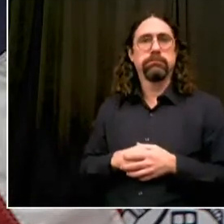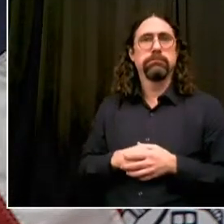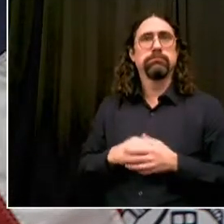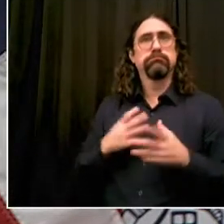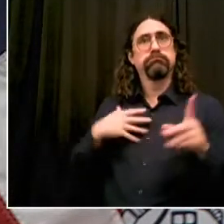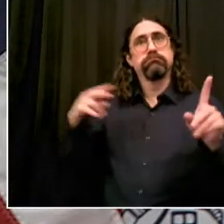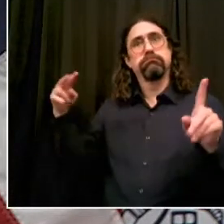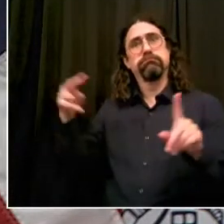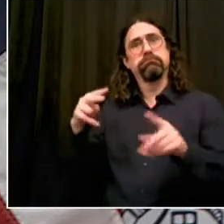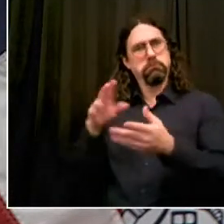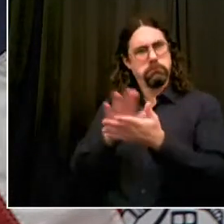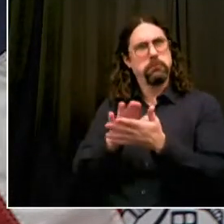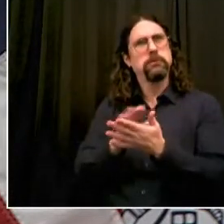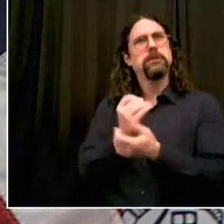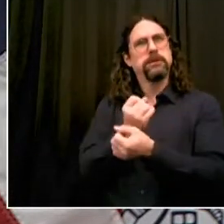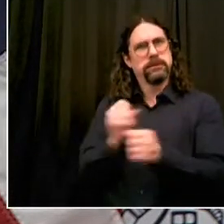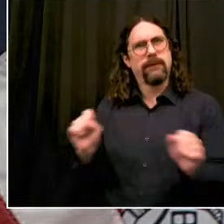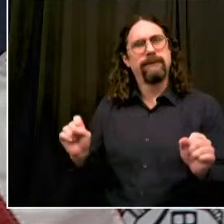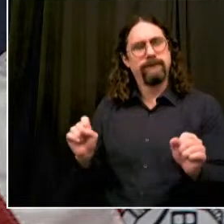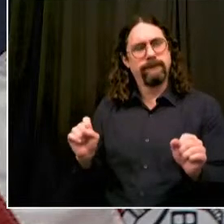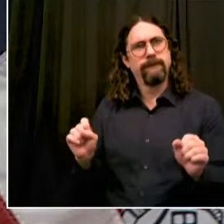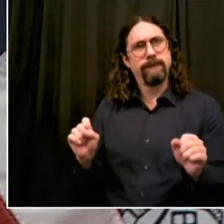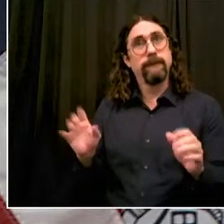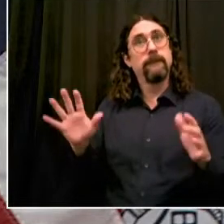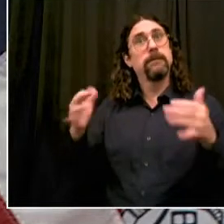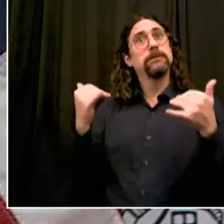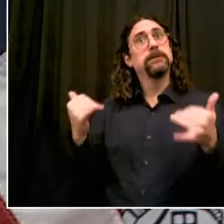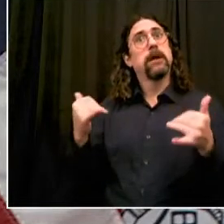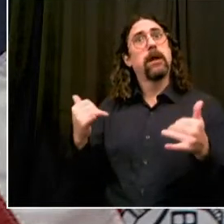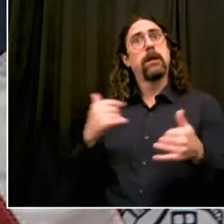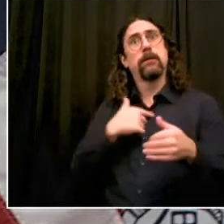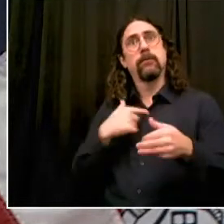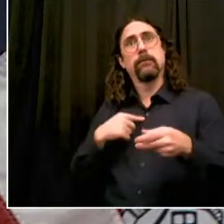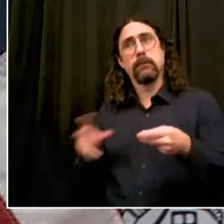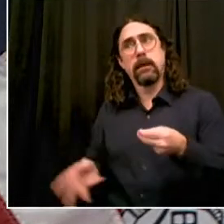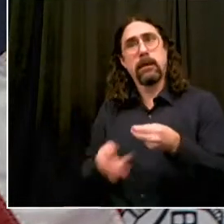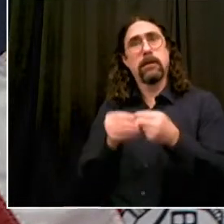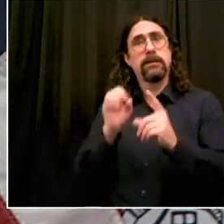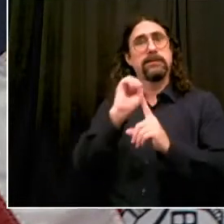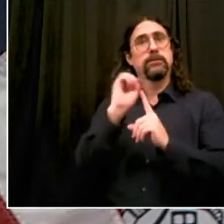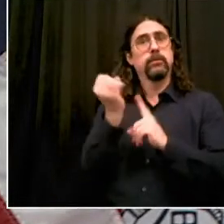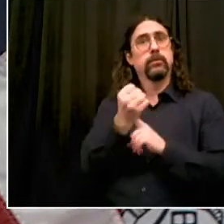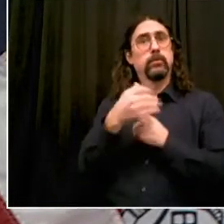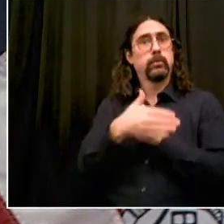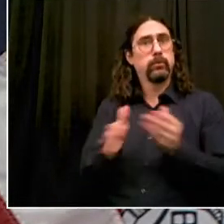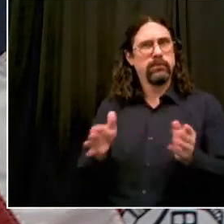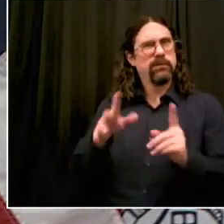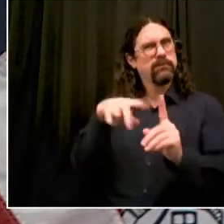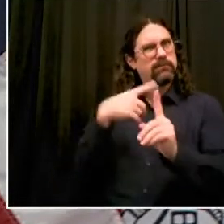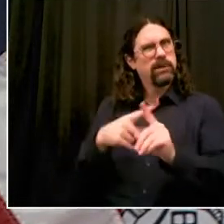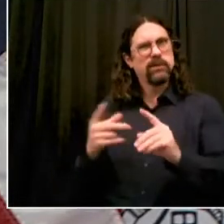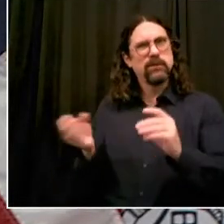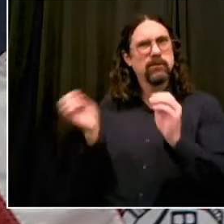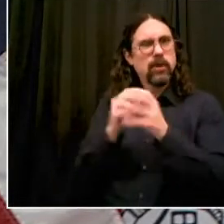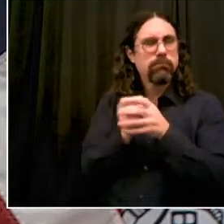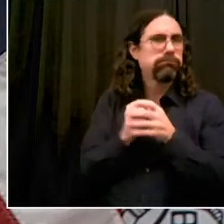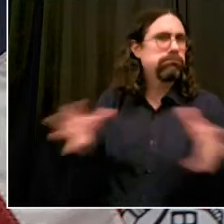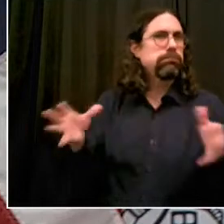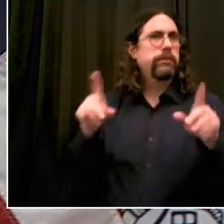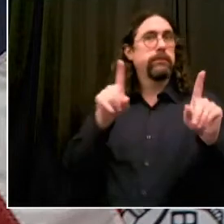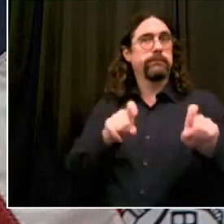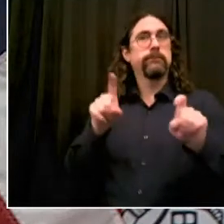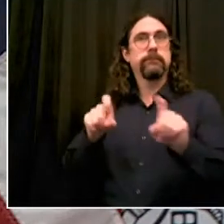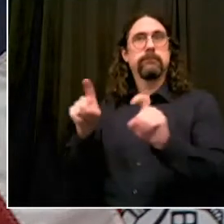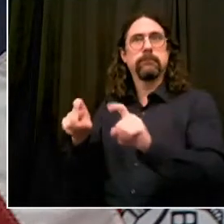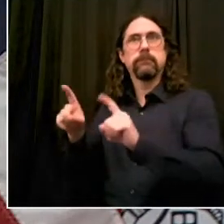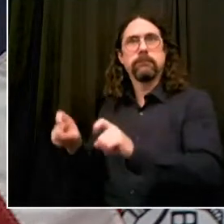would be such a careful conservative model that this would now be the sustainable model. The idea of the